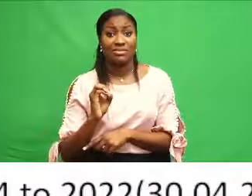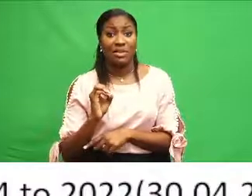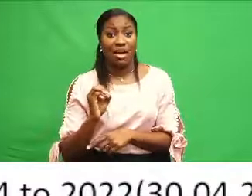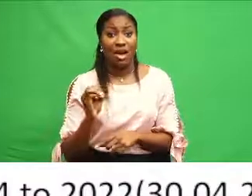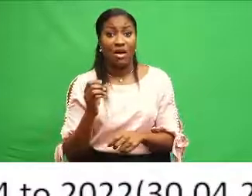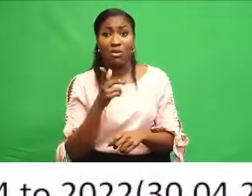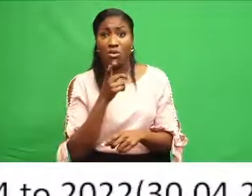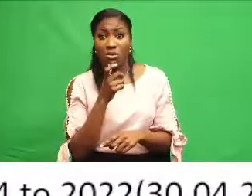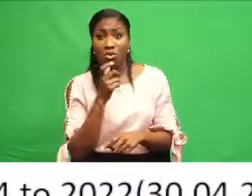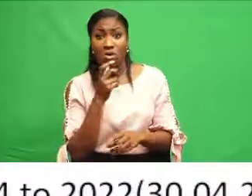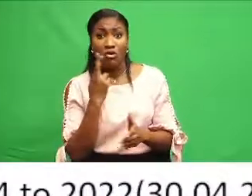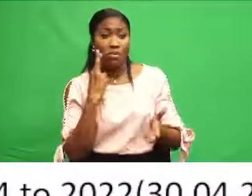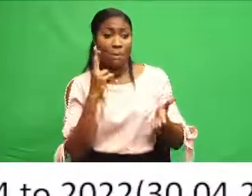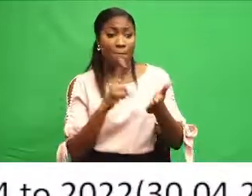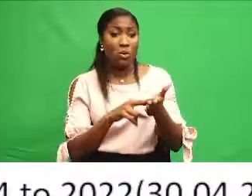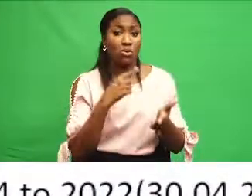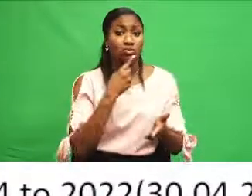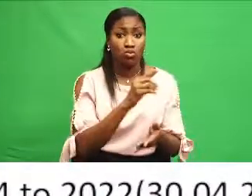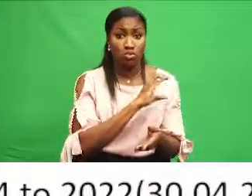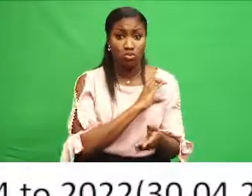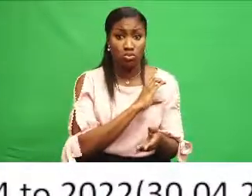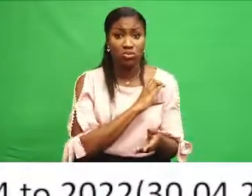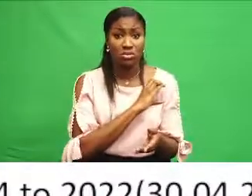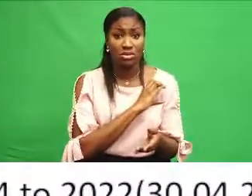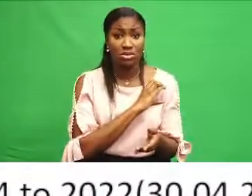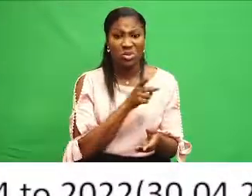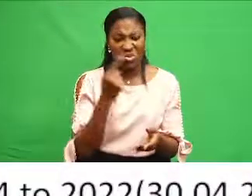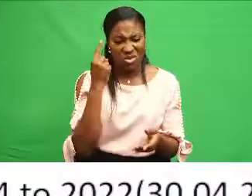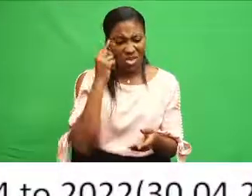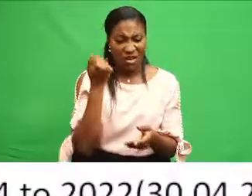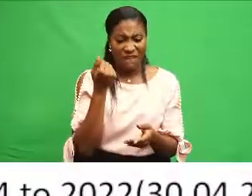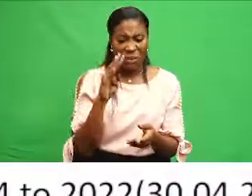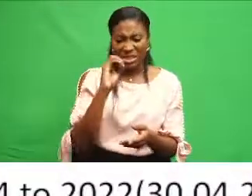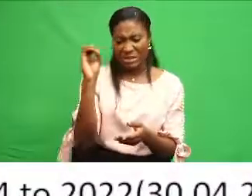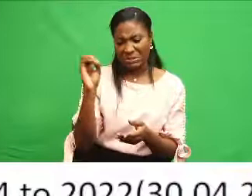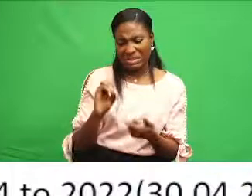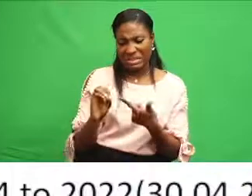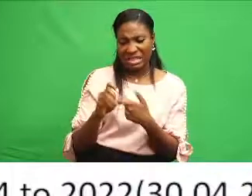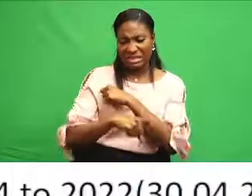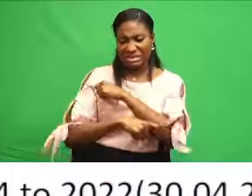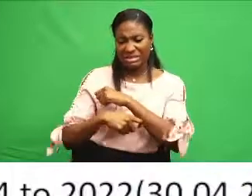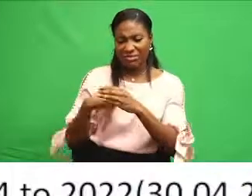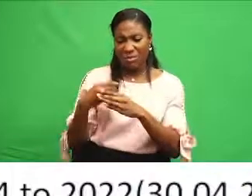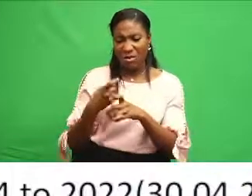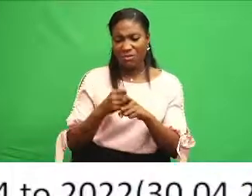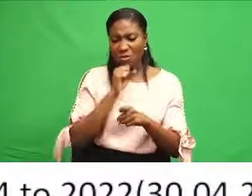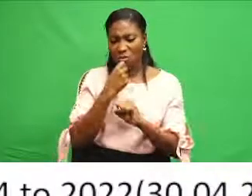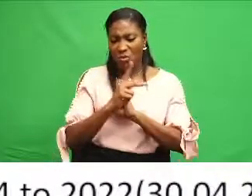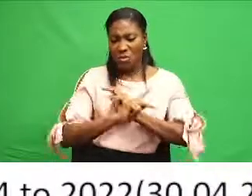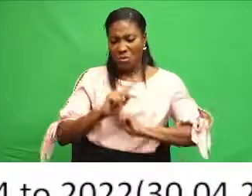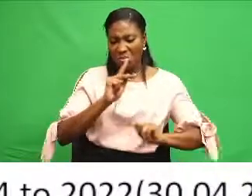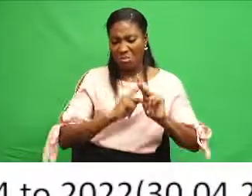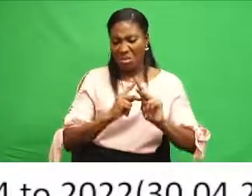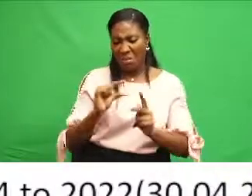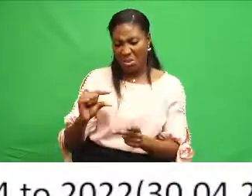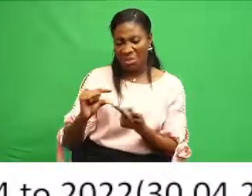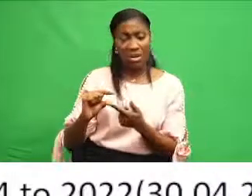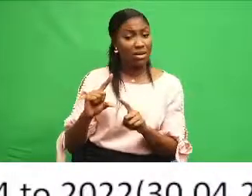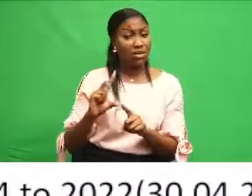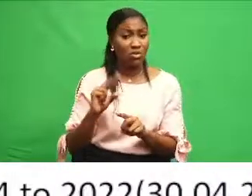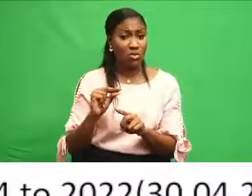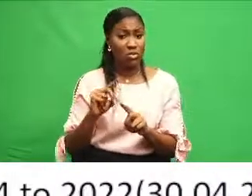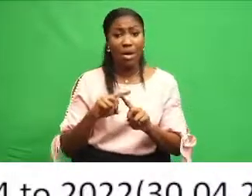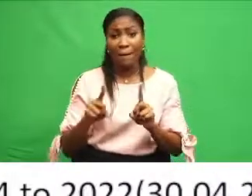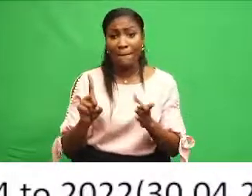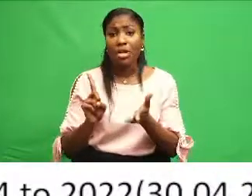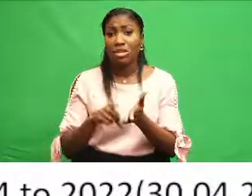our elders. Now, 14% might seem very small, but if you add in the other items, the other variables, such as